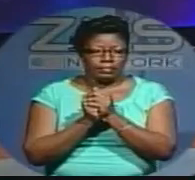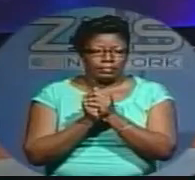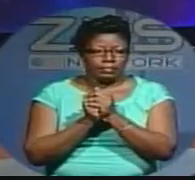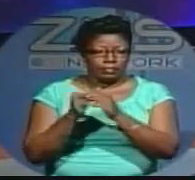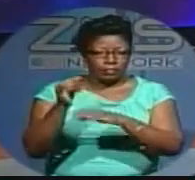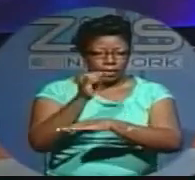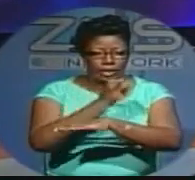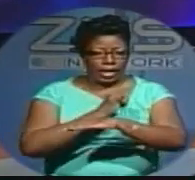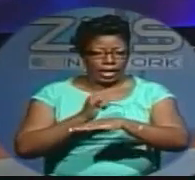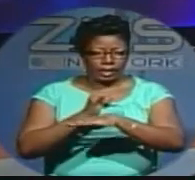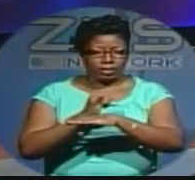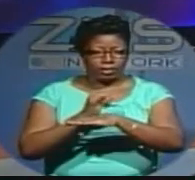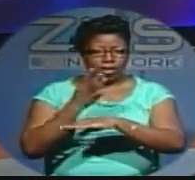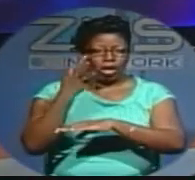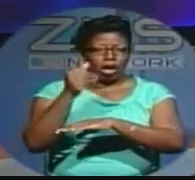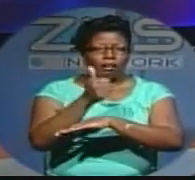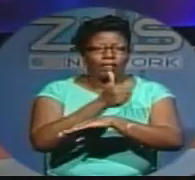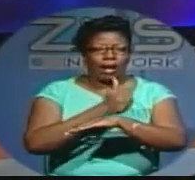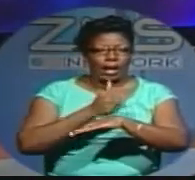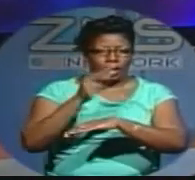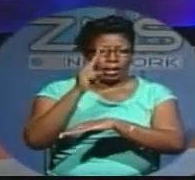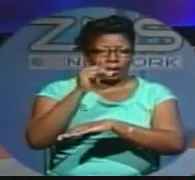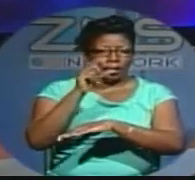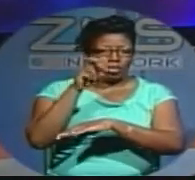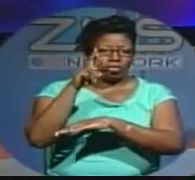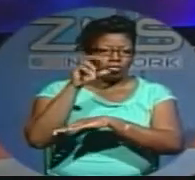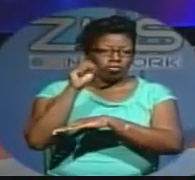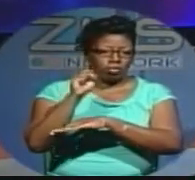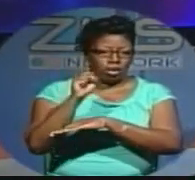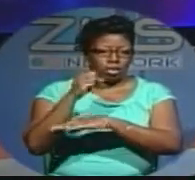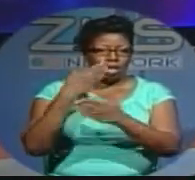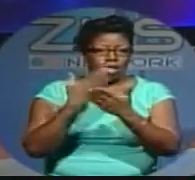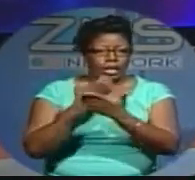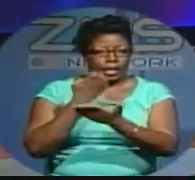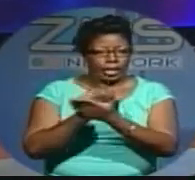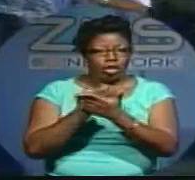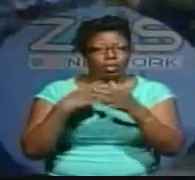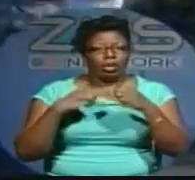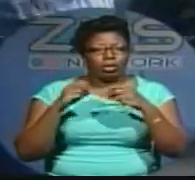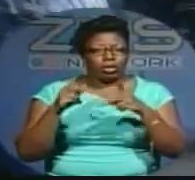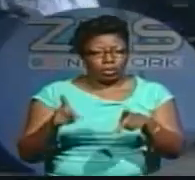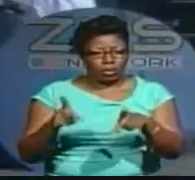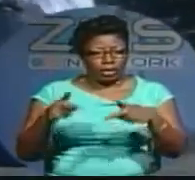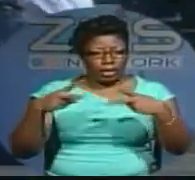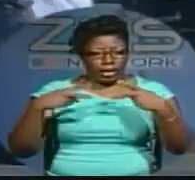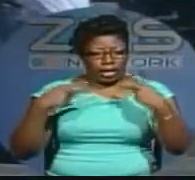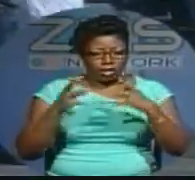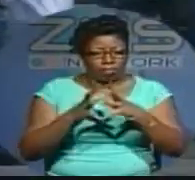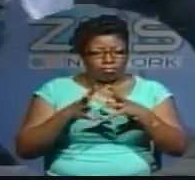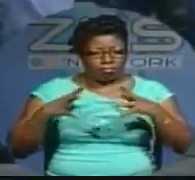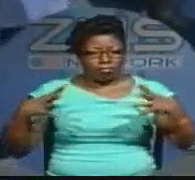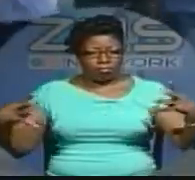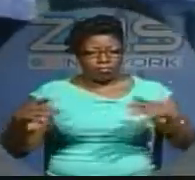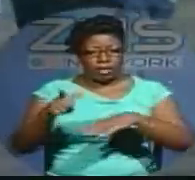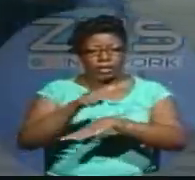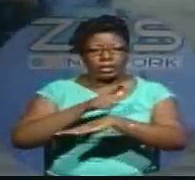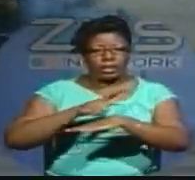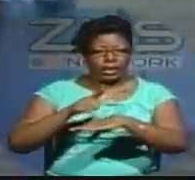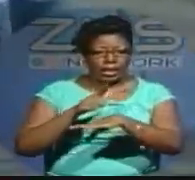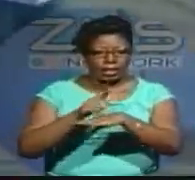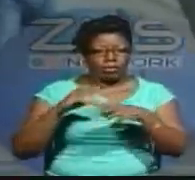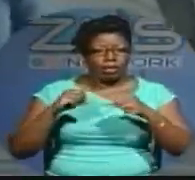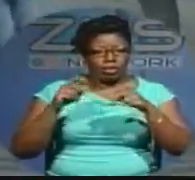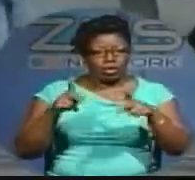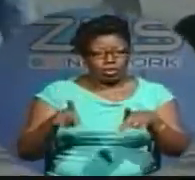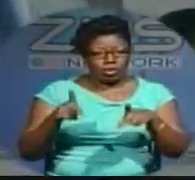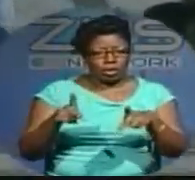The island of Andros could be on the brink of new economic opportunities. Andros already has vast land capacity and has